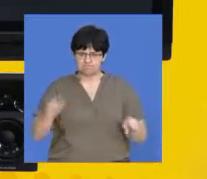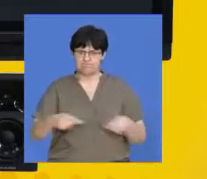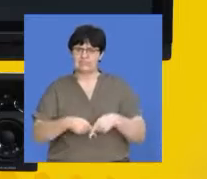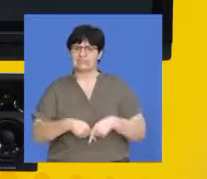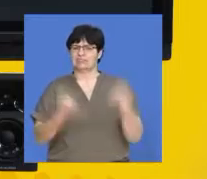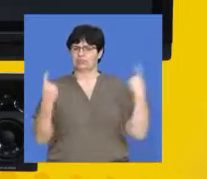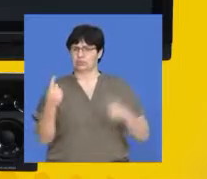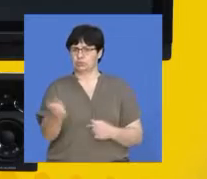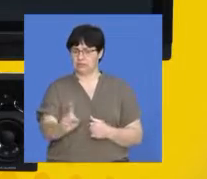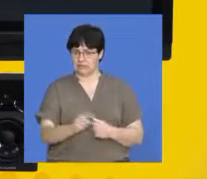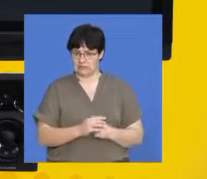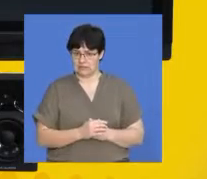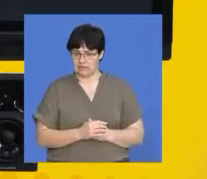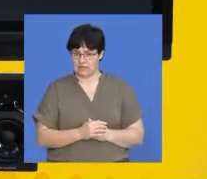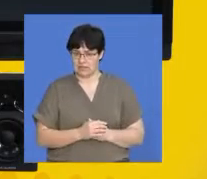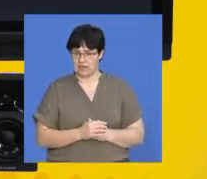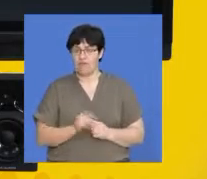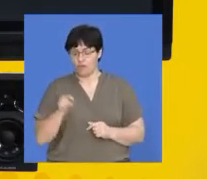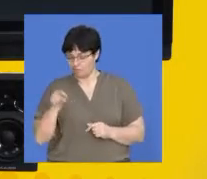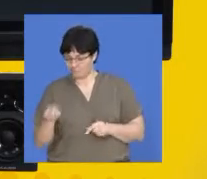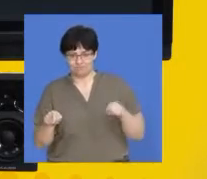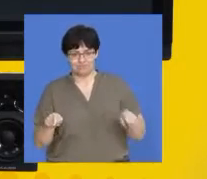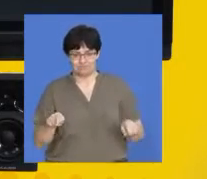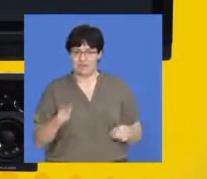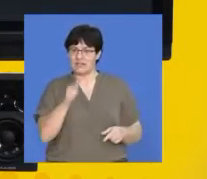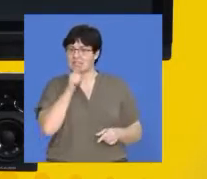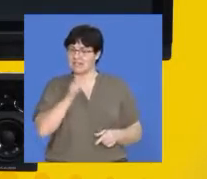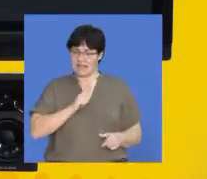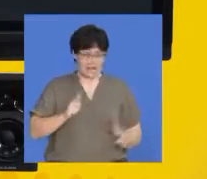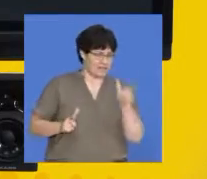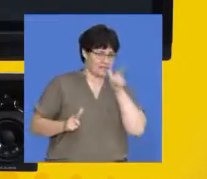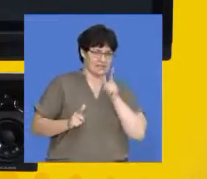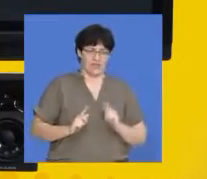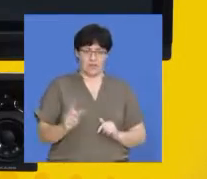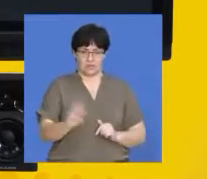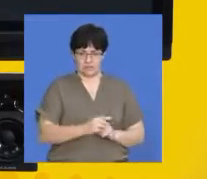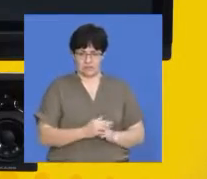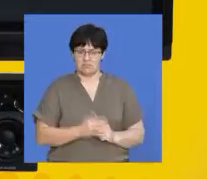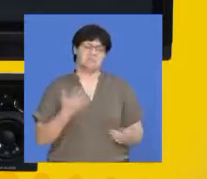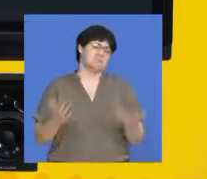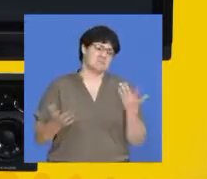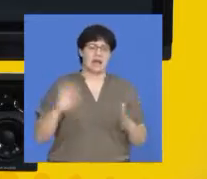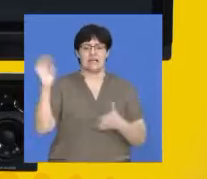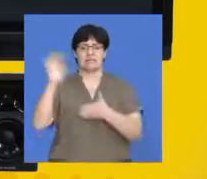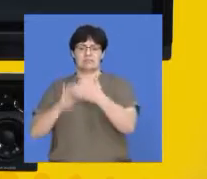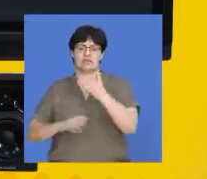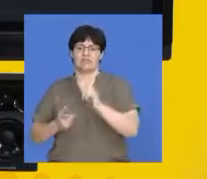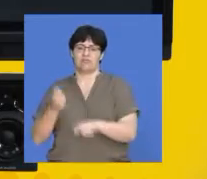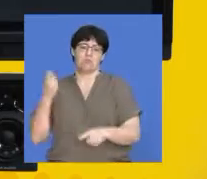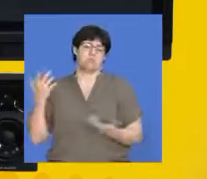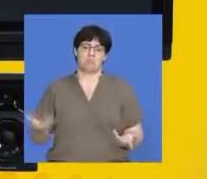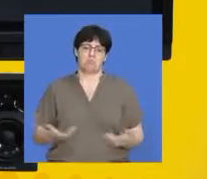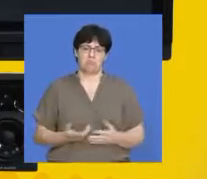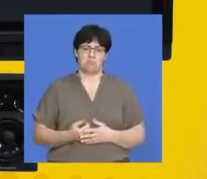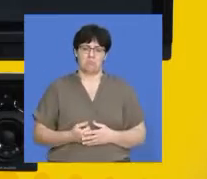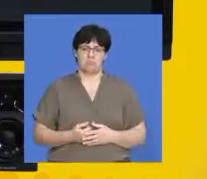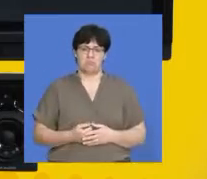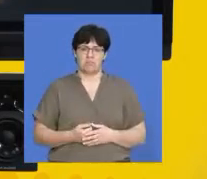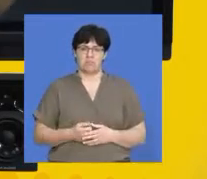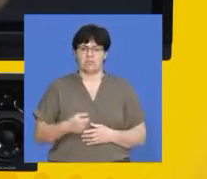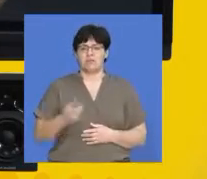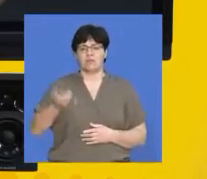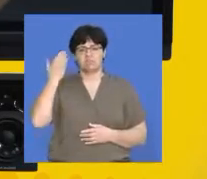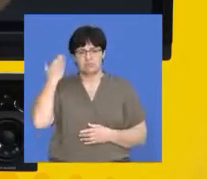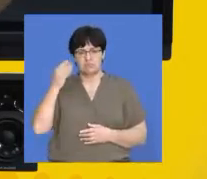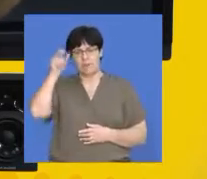for differences in terms of what the two people are saying. So sometimes they can give you a speech from, let's say, a person who supported